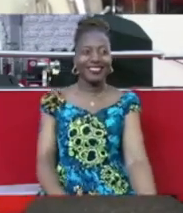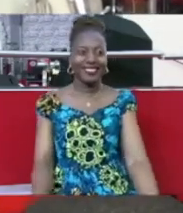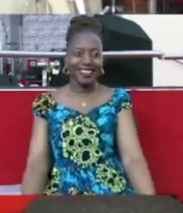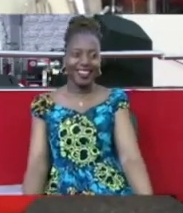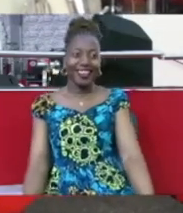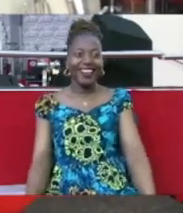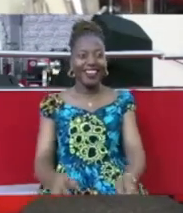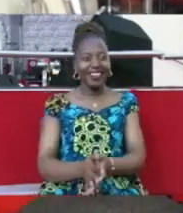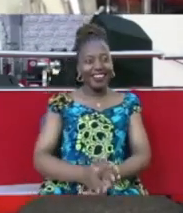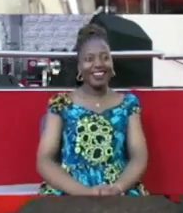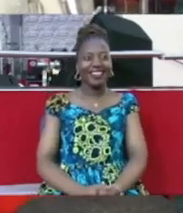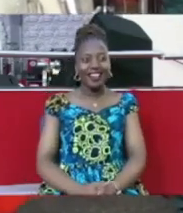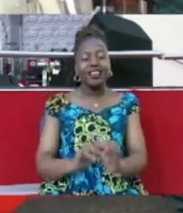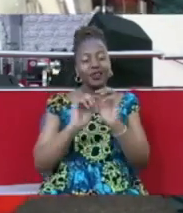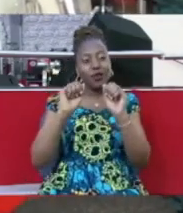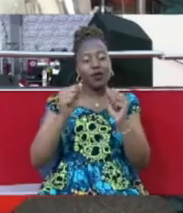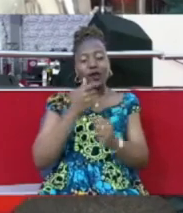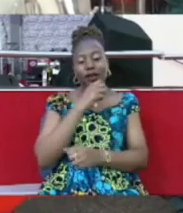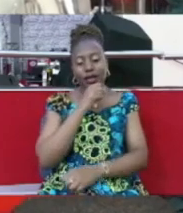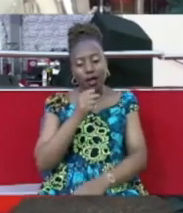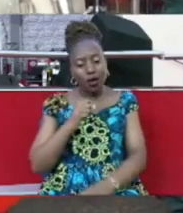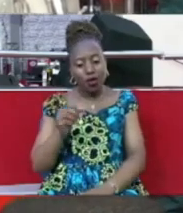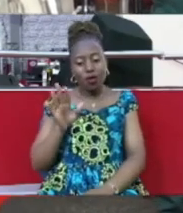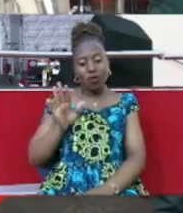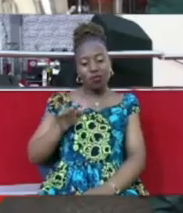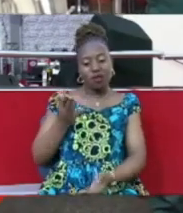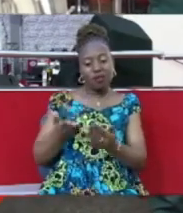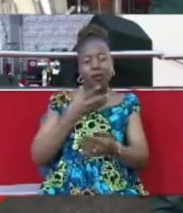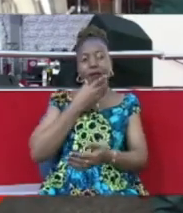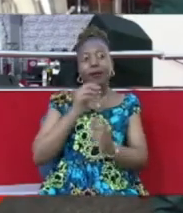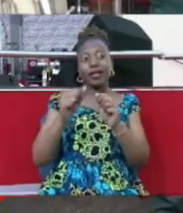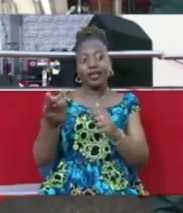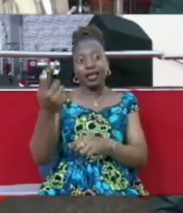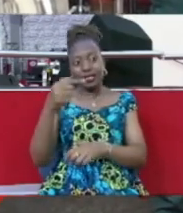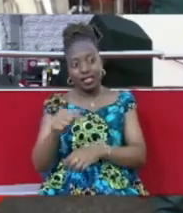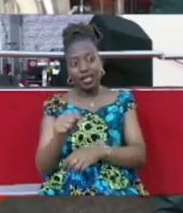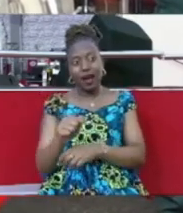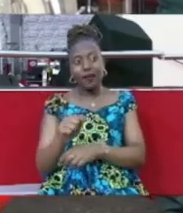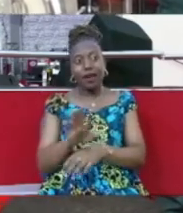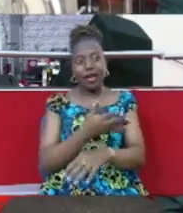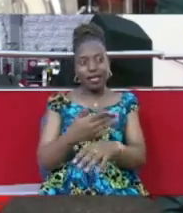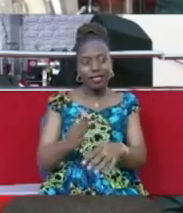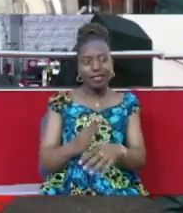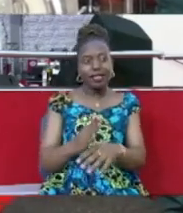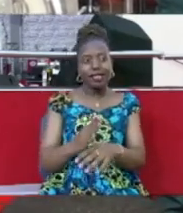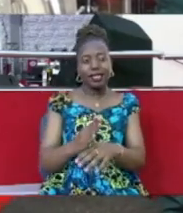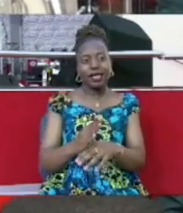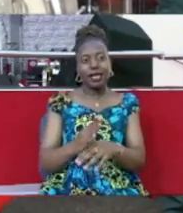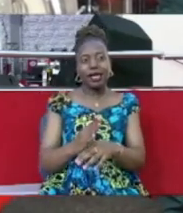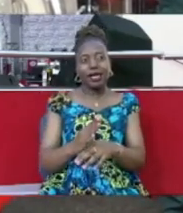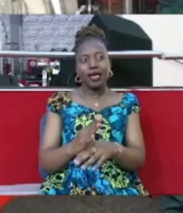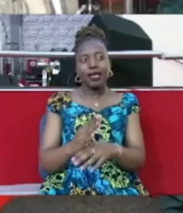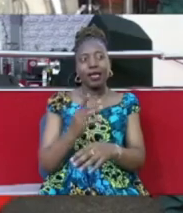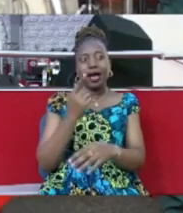And you know, that's all they might come and do here. They might just come and do niwara nono. Bwana sifiwe. And as